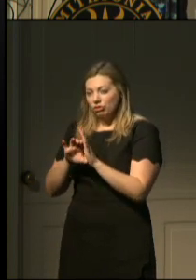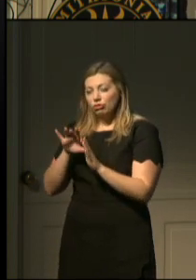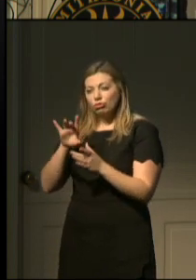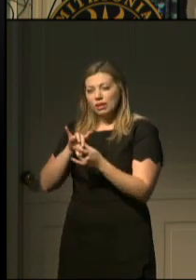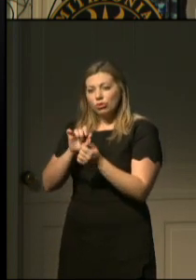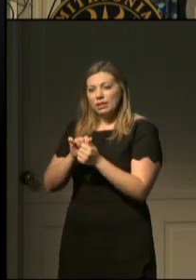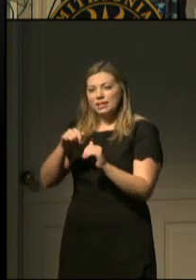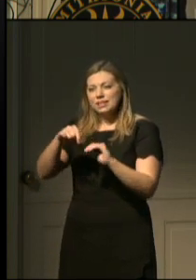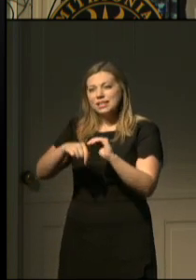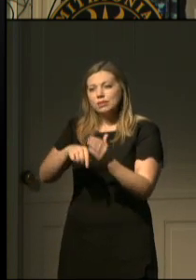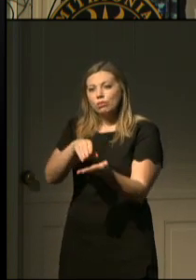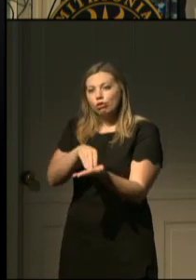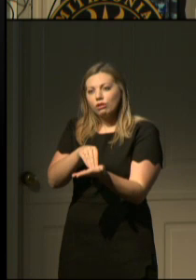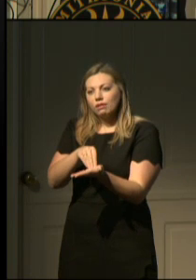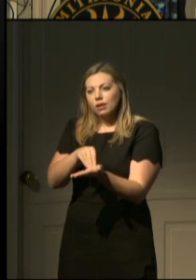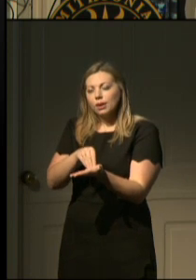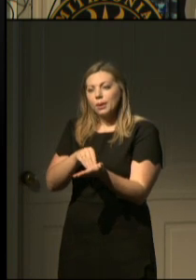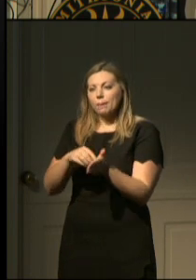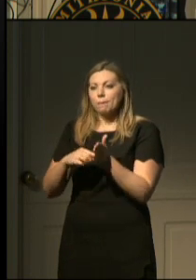are